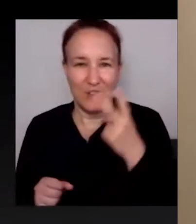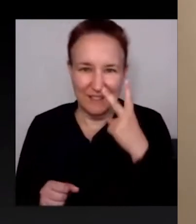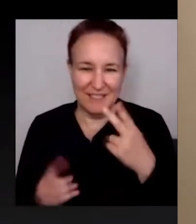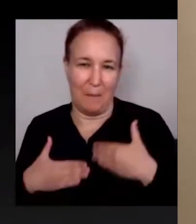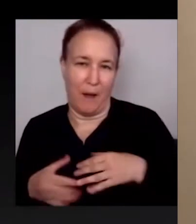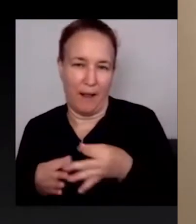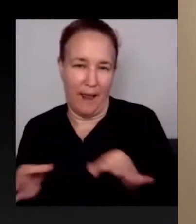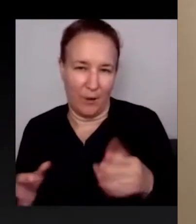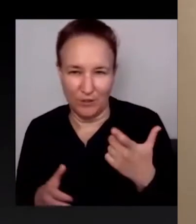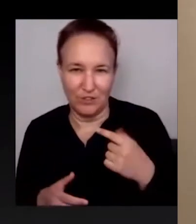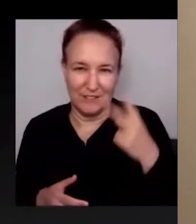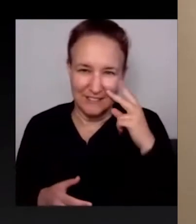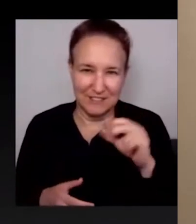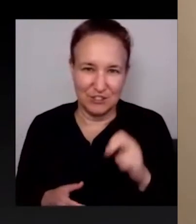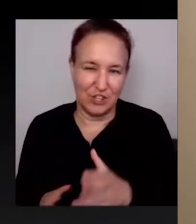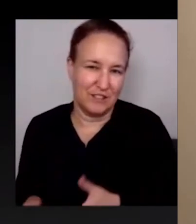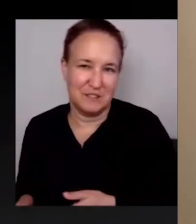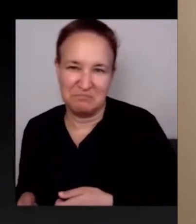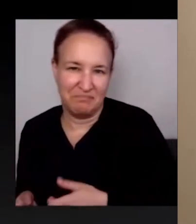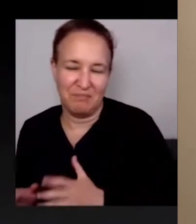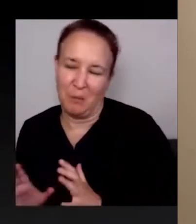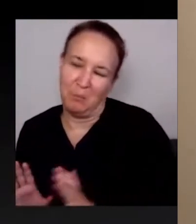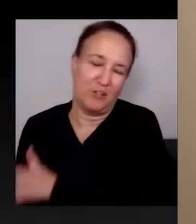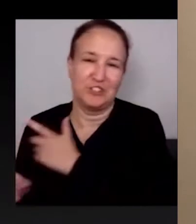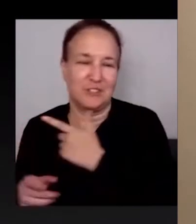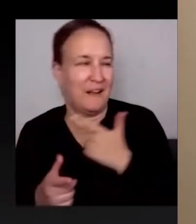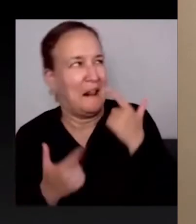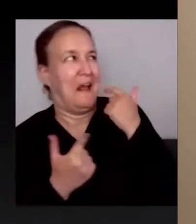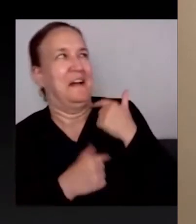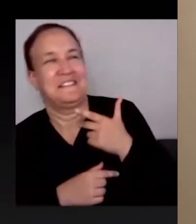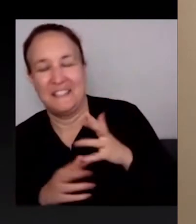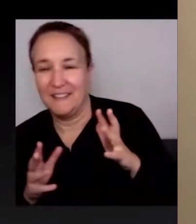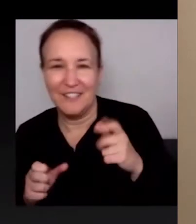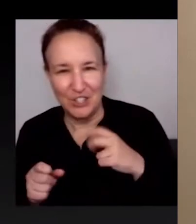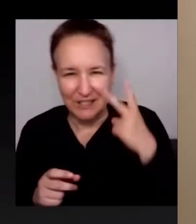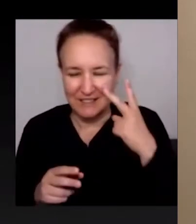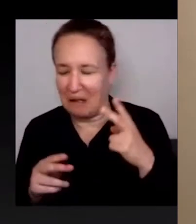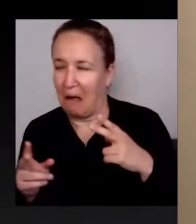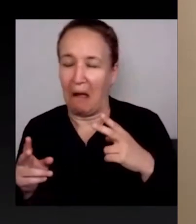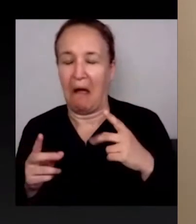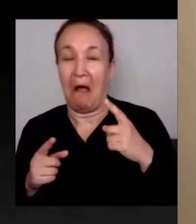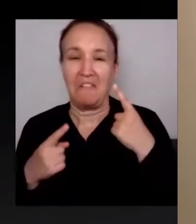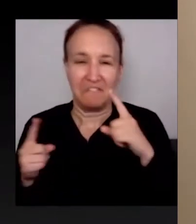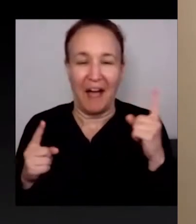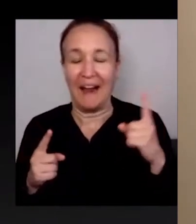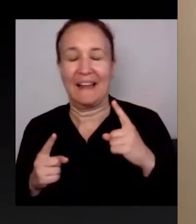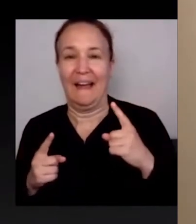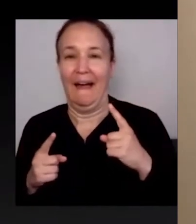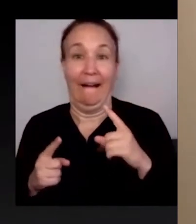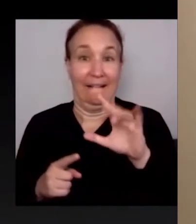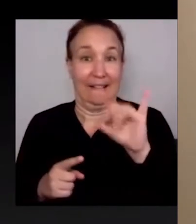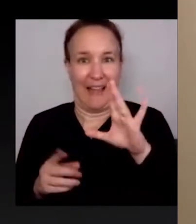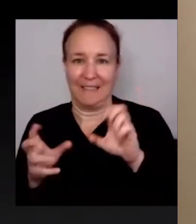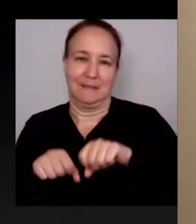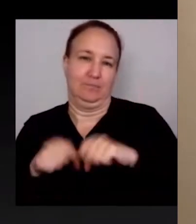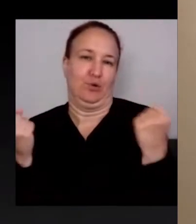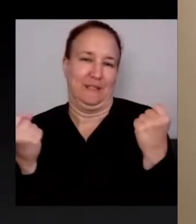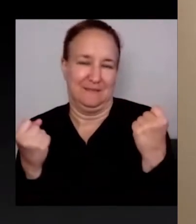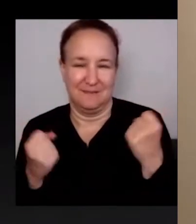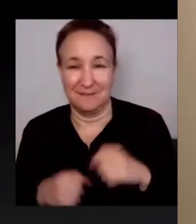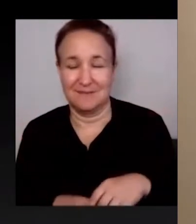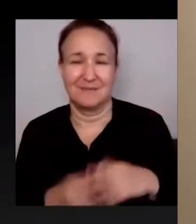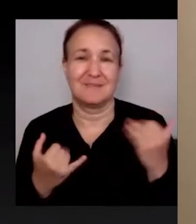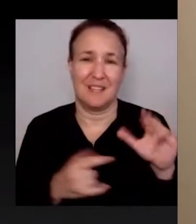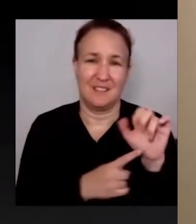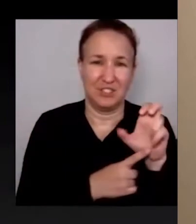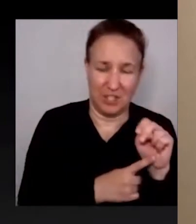see Sean's pushing Mark, Mark's laughing at Sean. You can tell they've finally broken that ice. Sean's gone from this point where